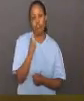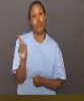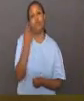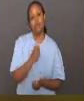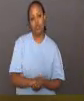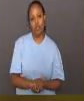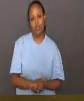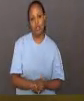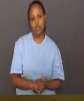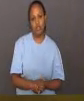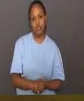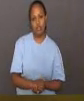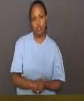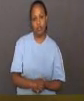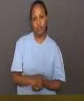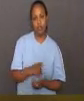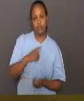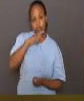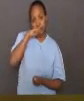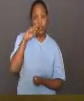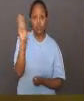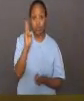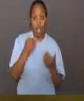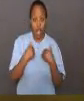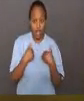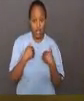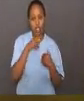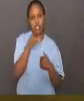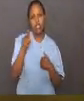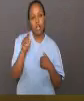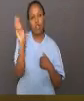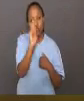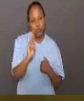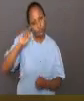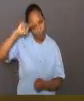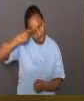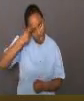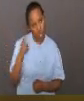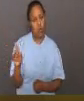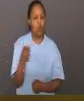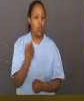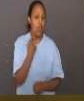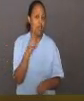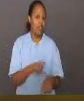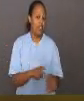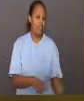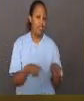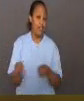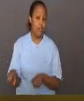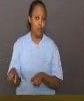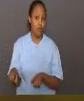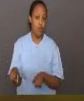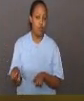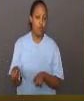Drug addicts become slaves to the drugs that they take, and sometimes they